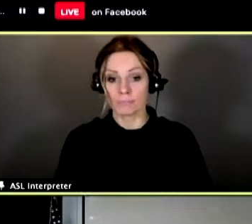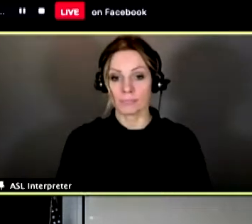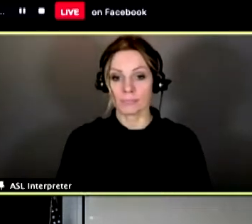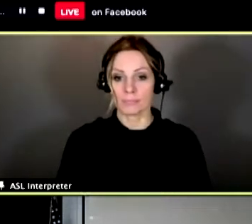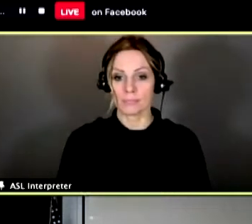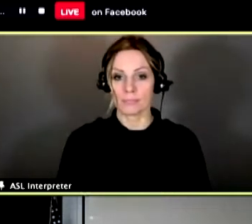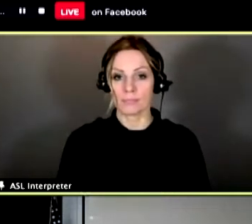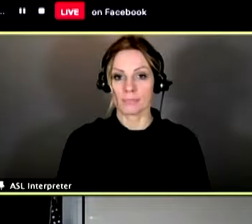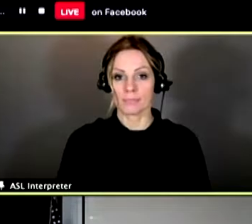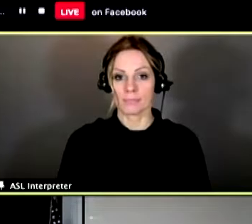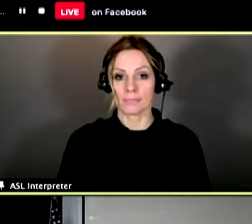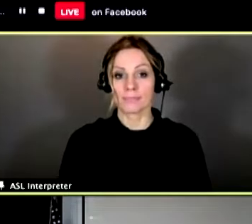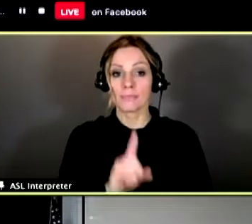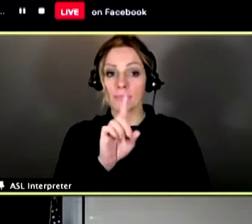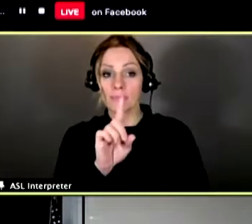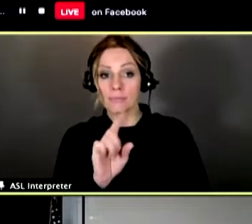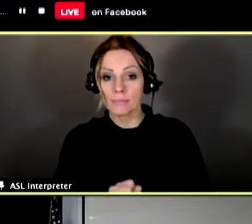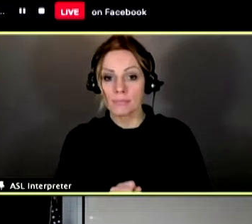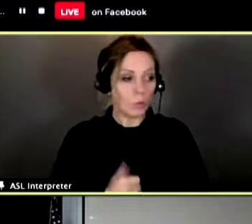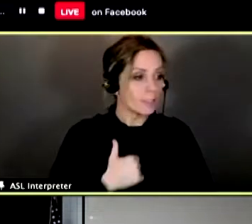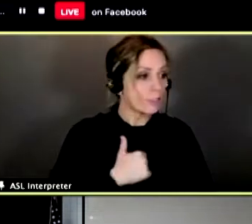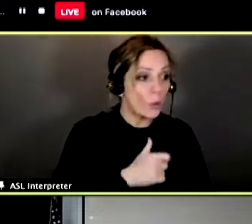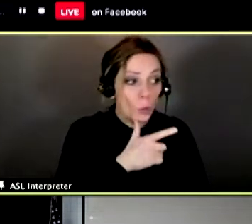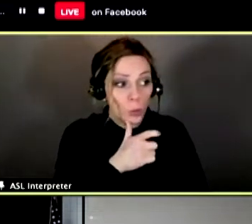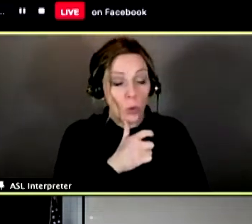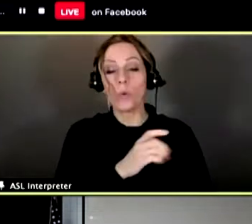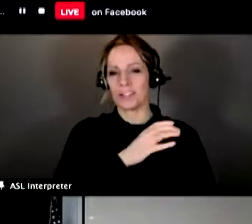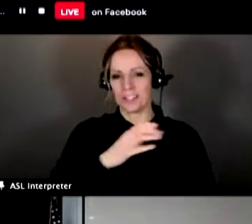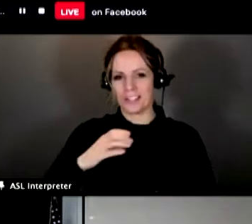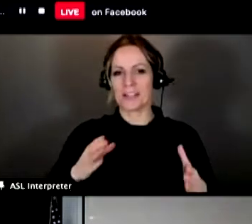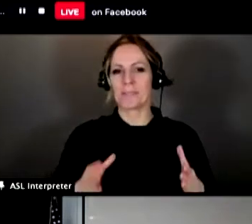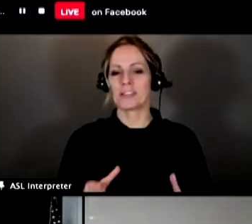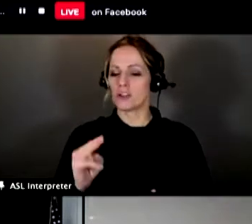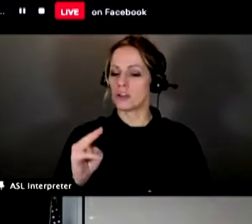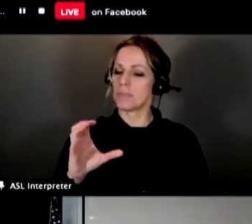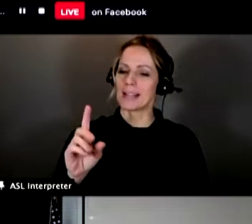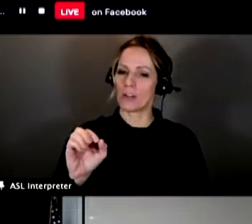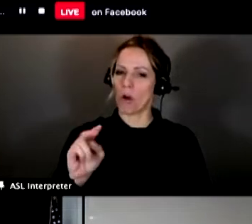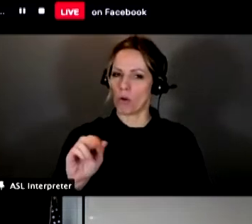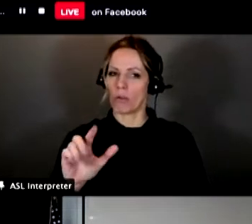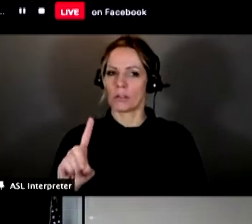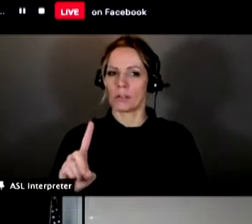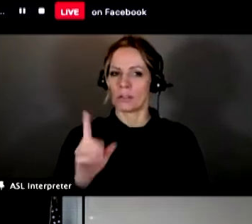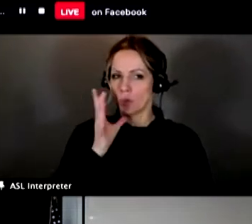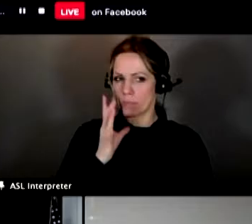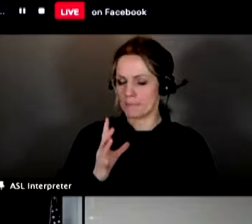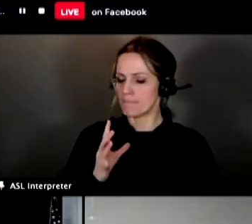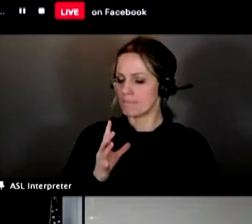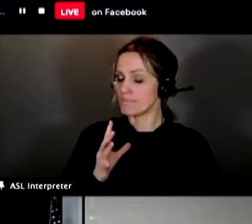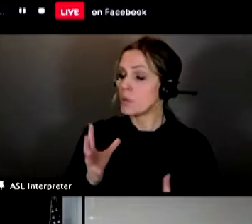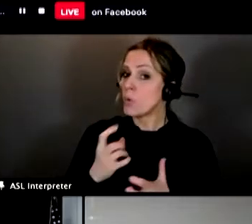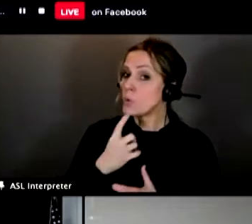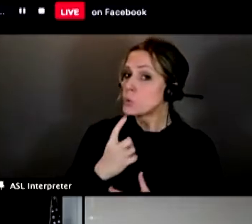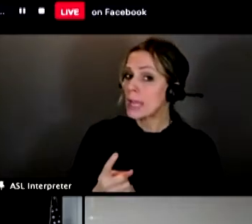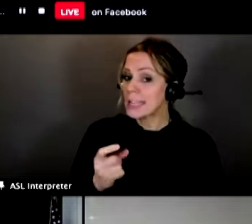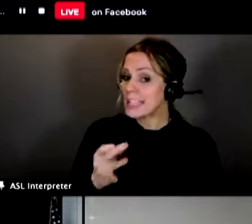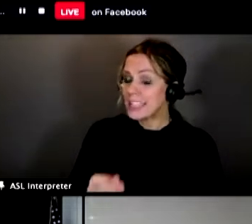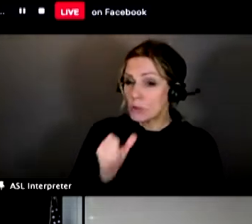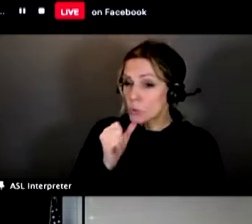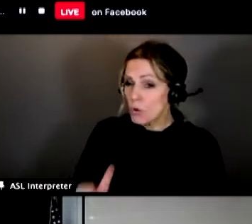All right. Also, I'm sorry, Commissioner McDonald, please. I just wanted to just say we're not learning if we're not